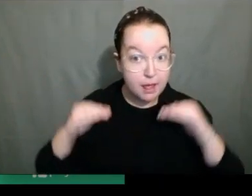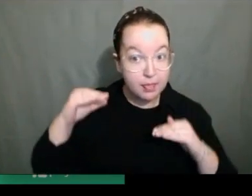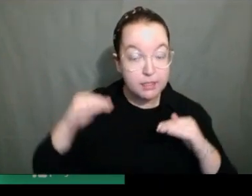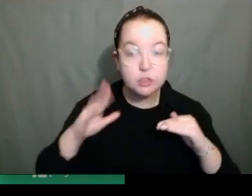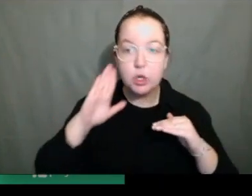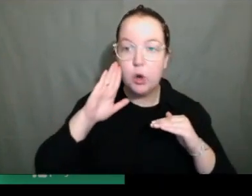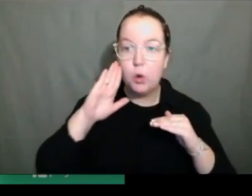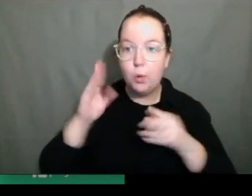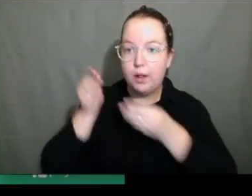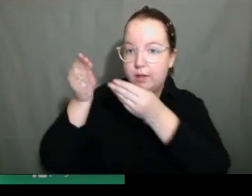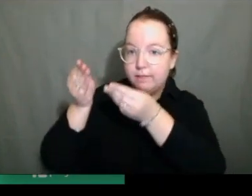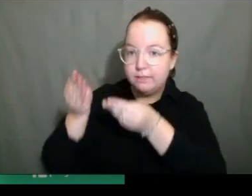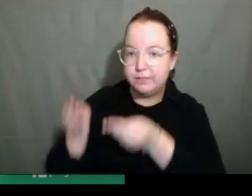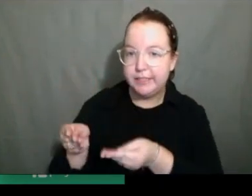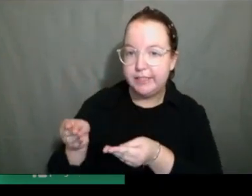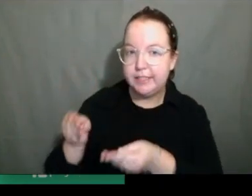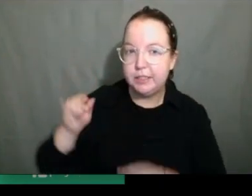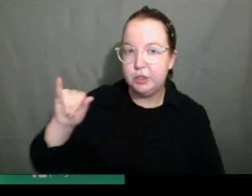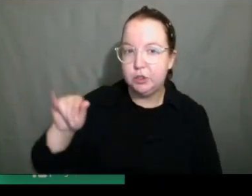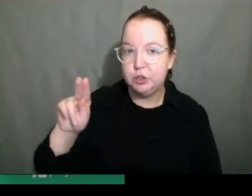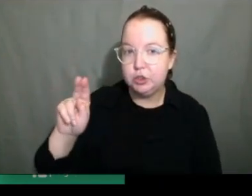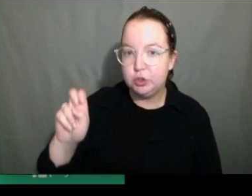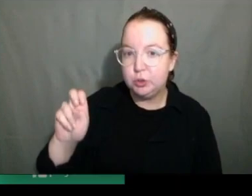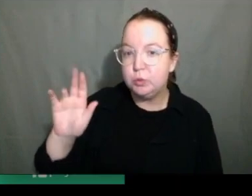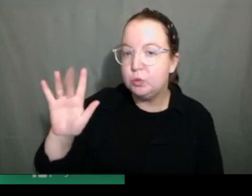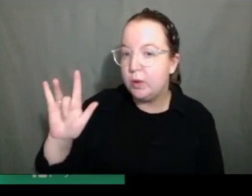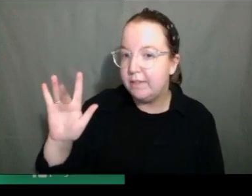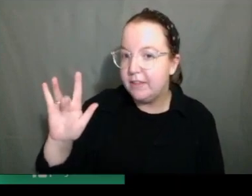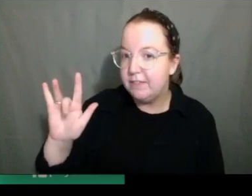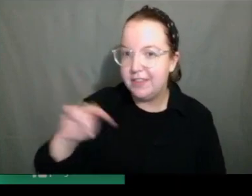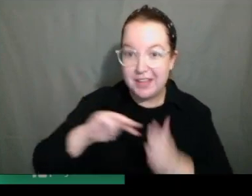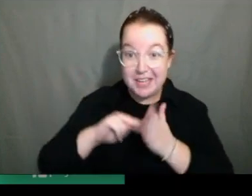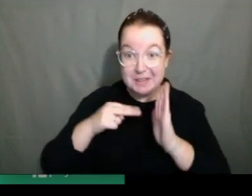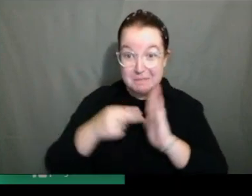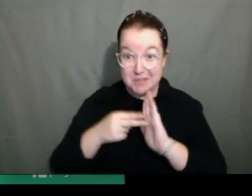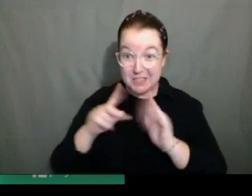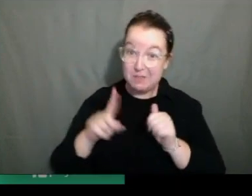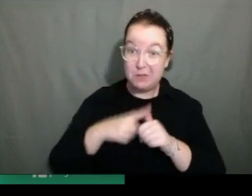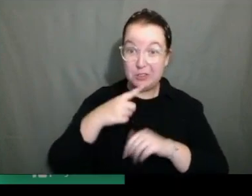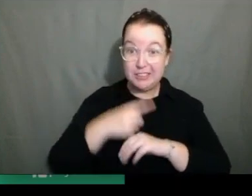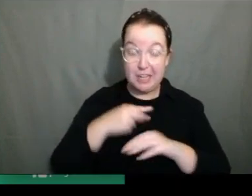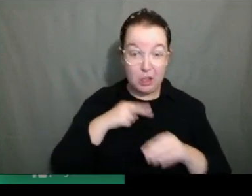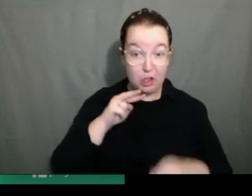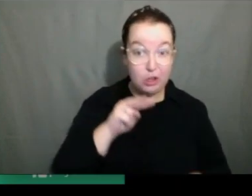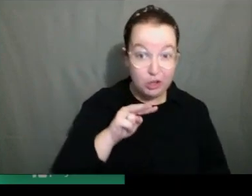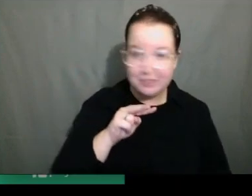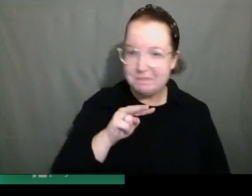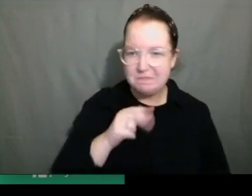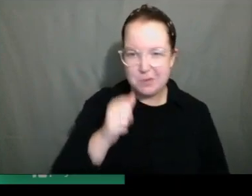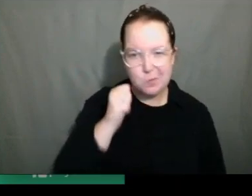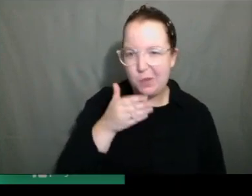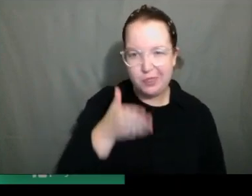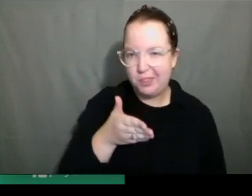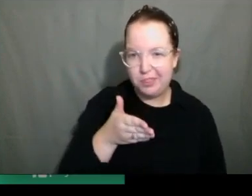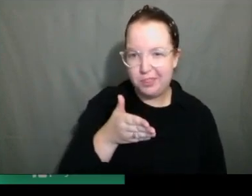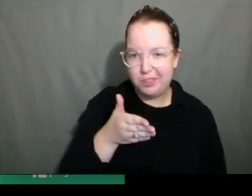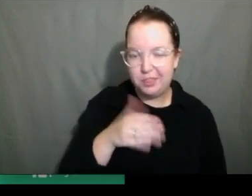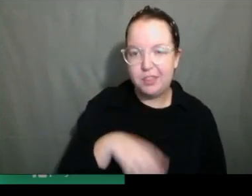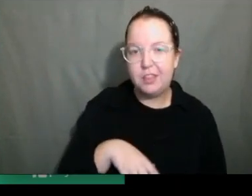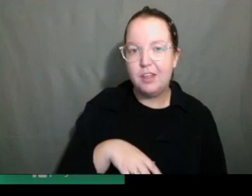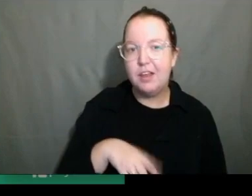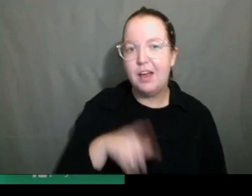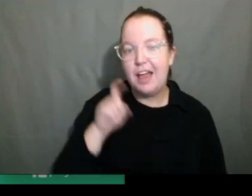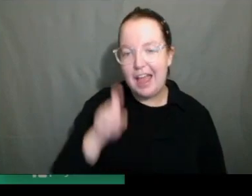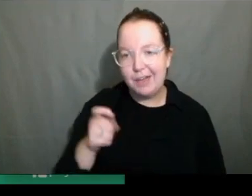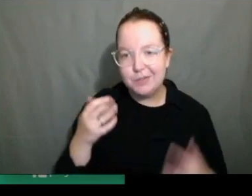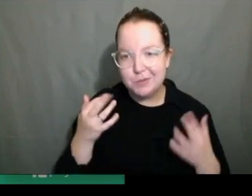by Friday, June 25th. So keep this in mind when you log into PayCom, you will not see the accrual balances quite yet, just because we have